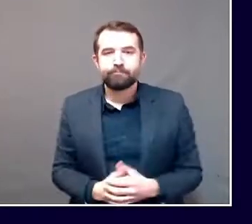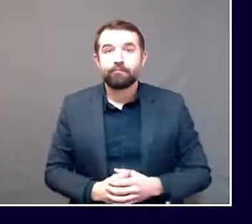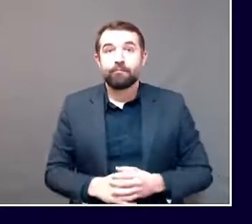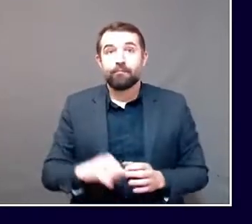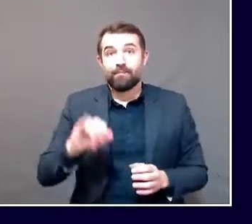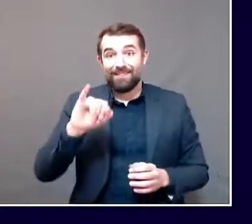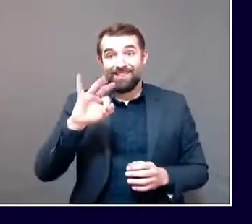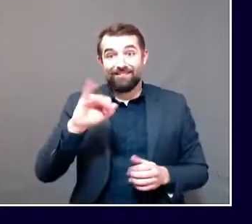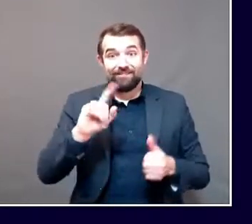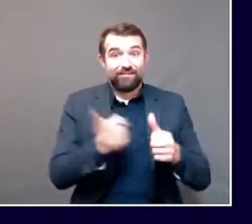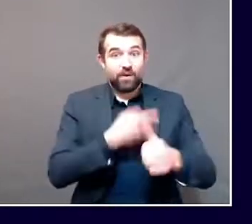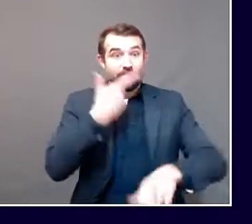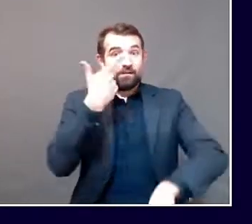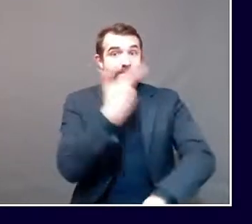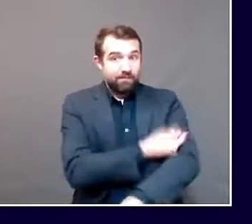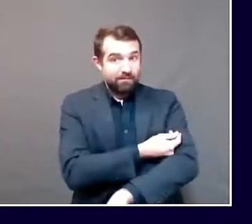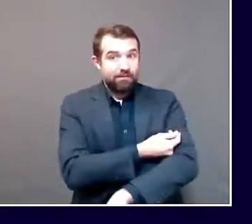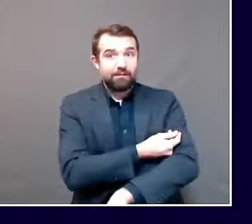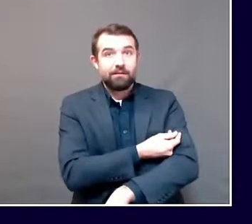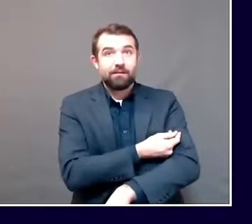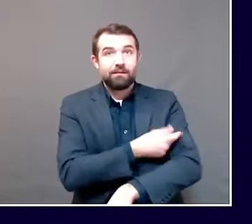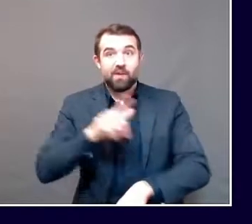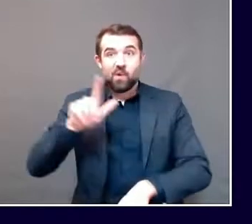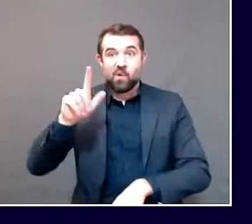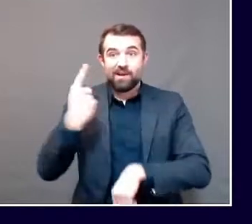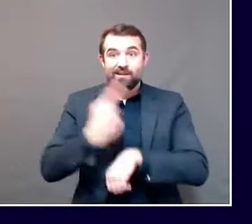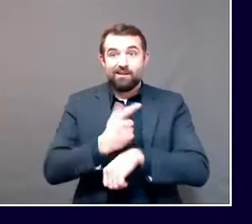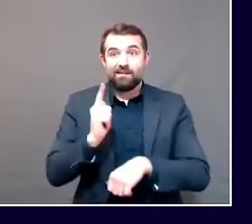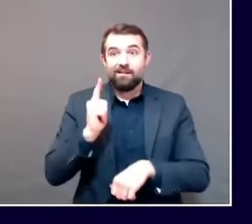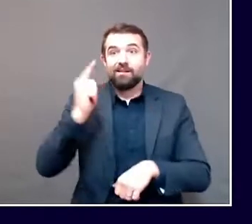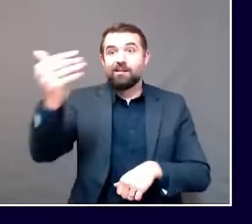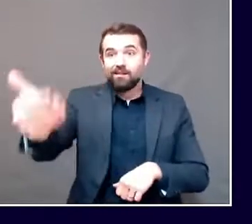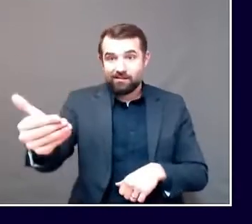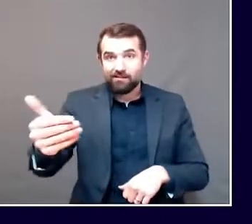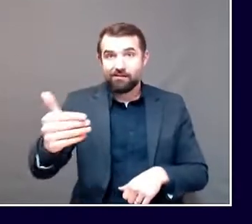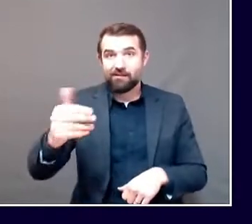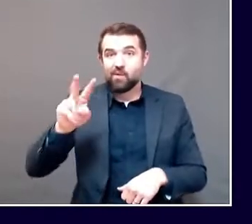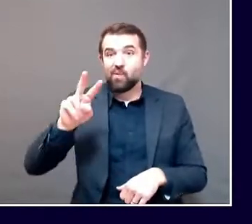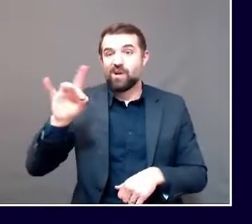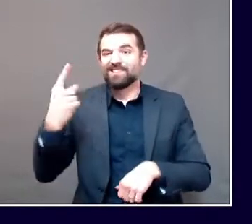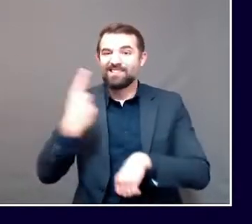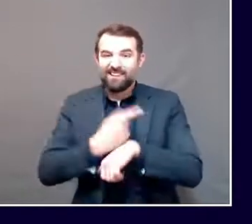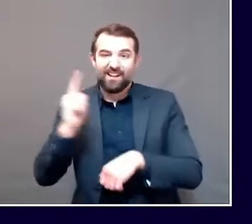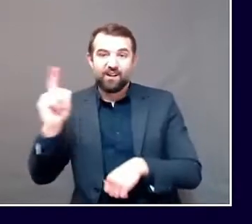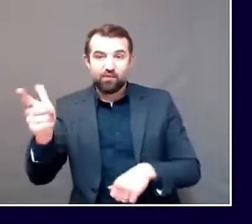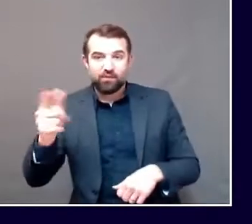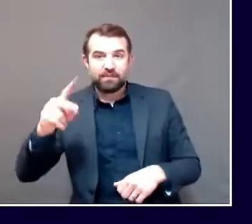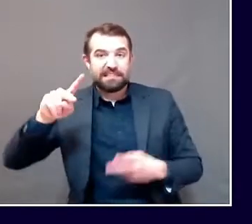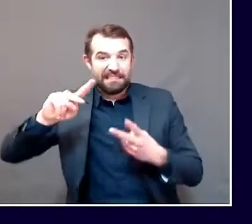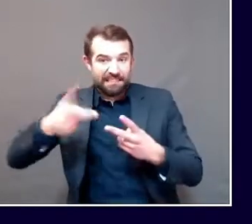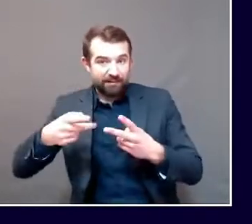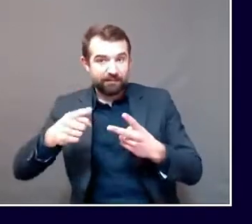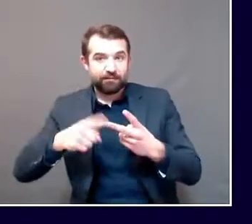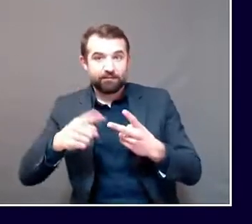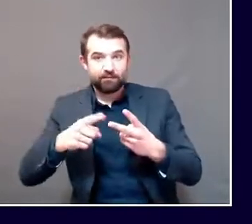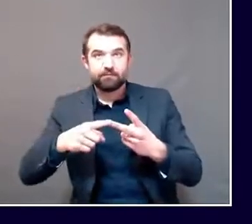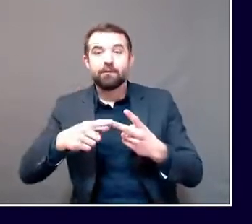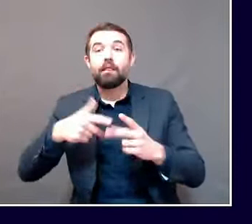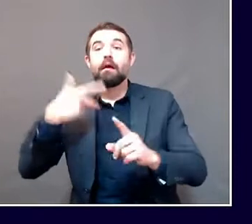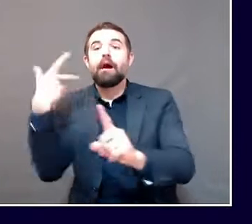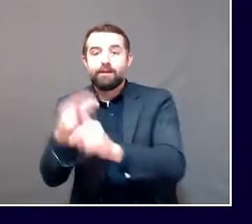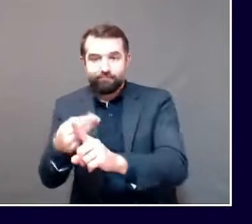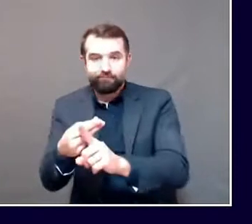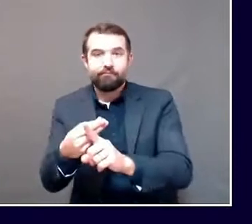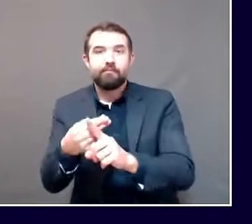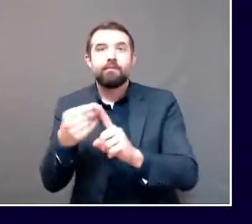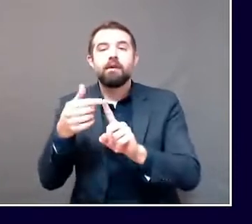second dose on day 21 or 28, still, even then, it's not until days 28 or